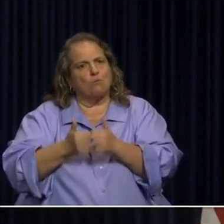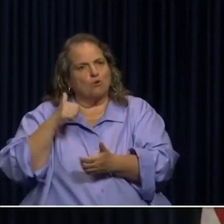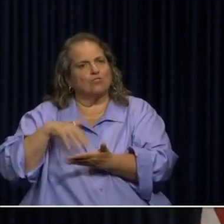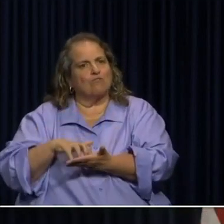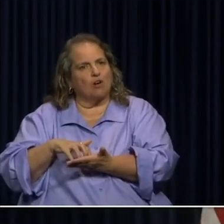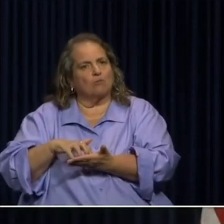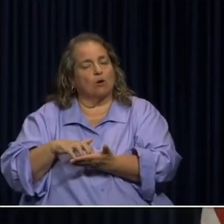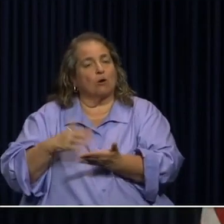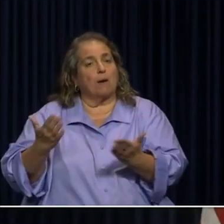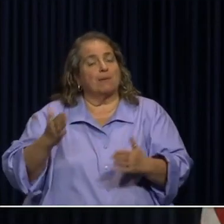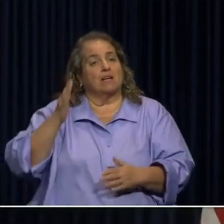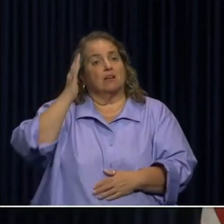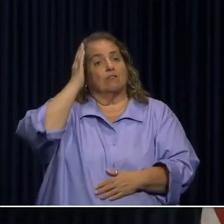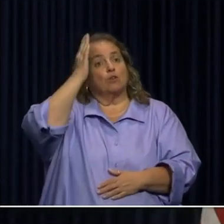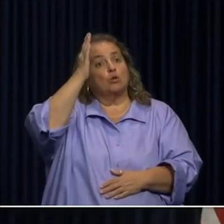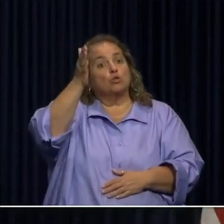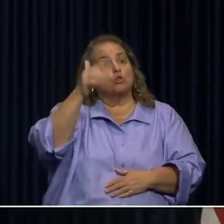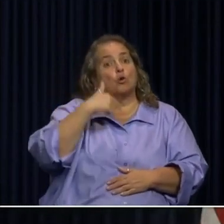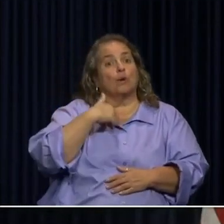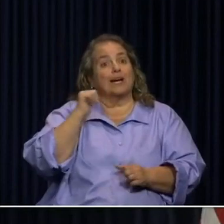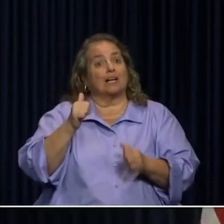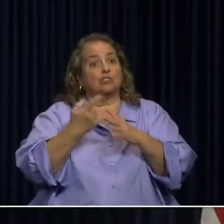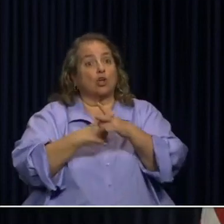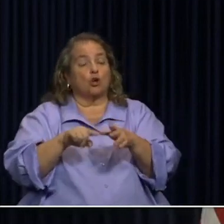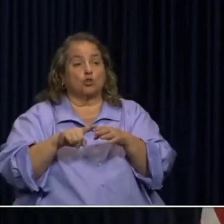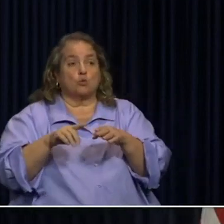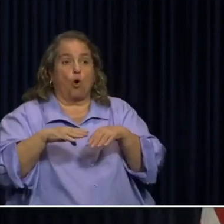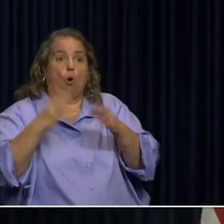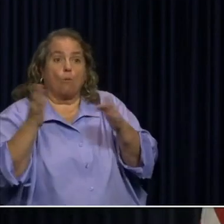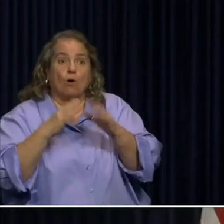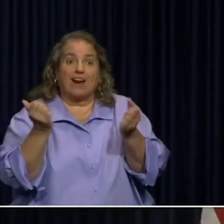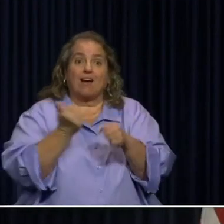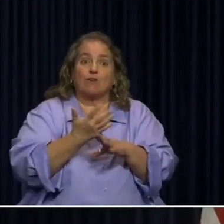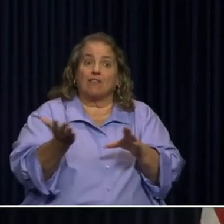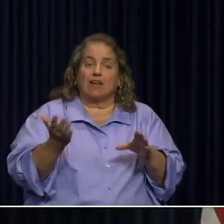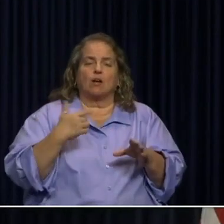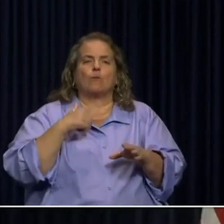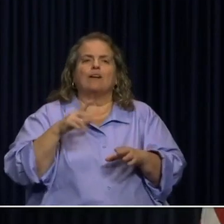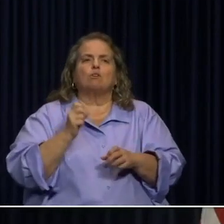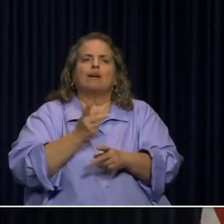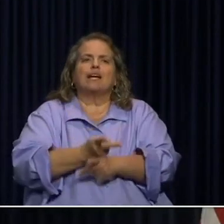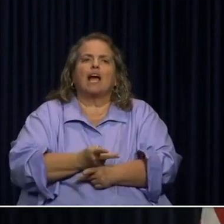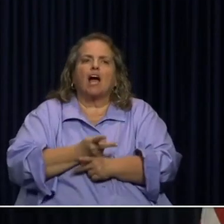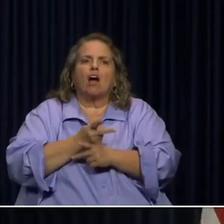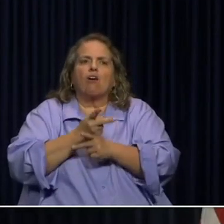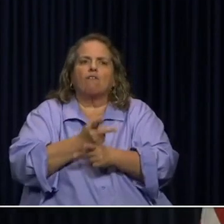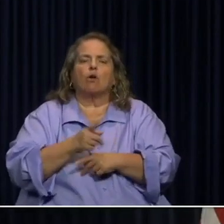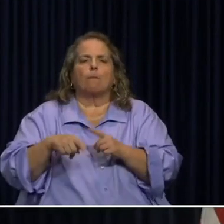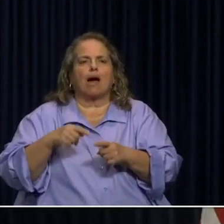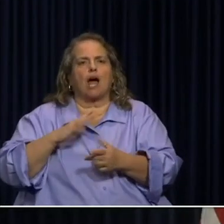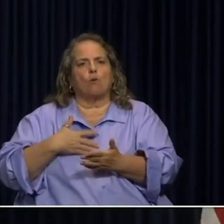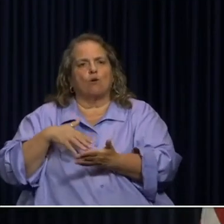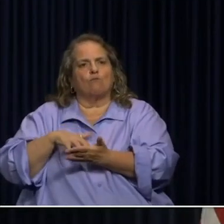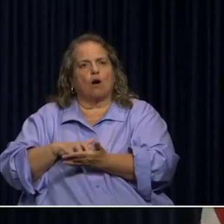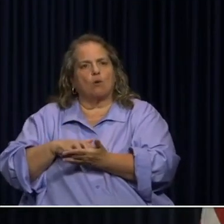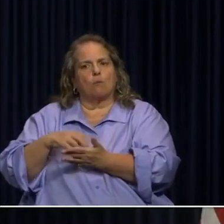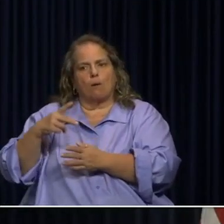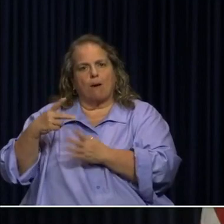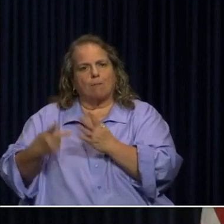some point in the future we're able to start opening these up, we'll need to be very careful about our vulnerable population over